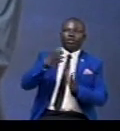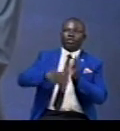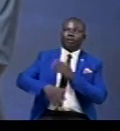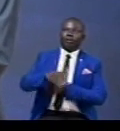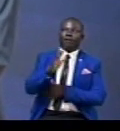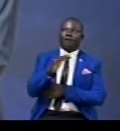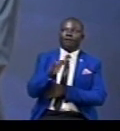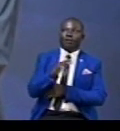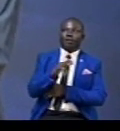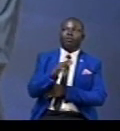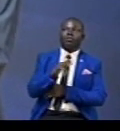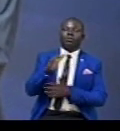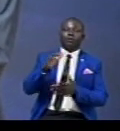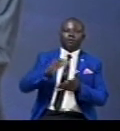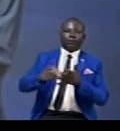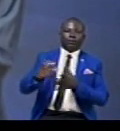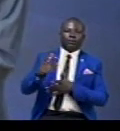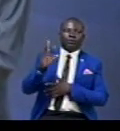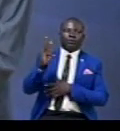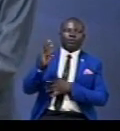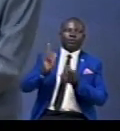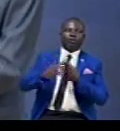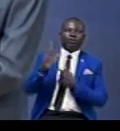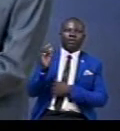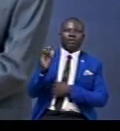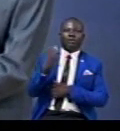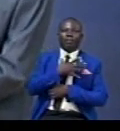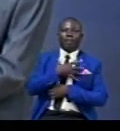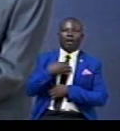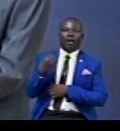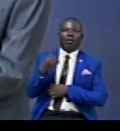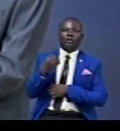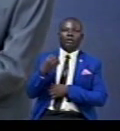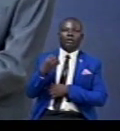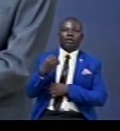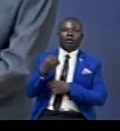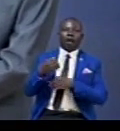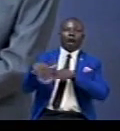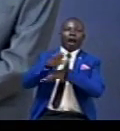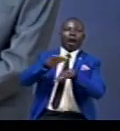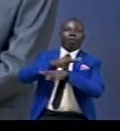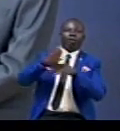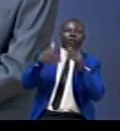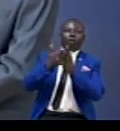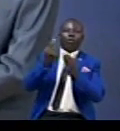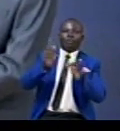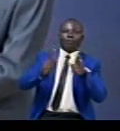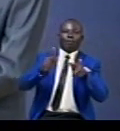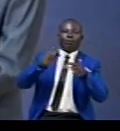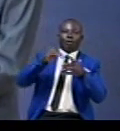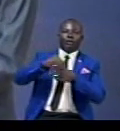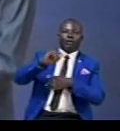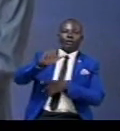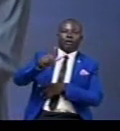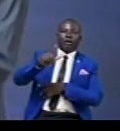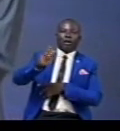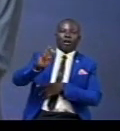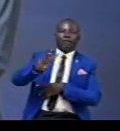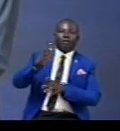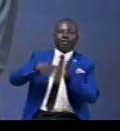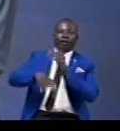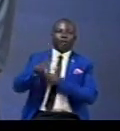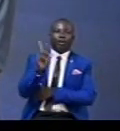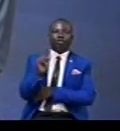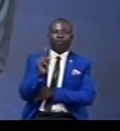to 19 and above all the people in Leviticus chapter 20 to